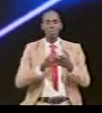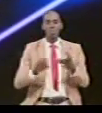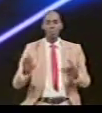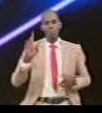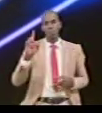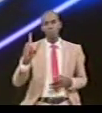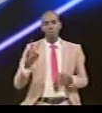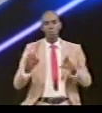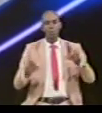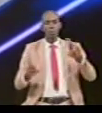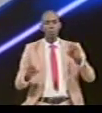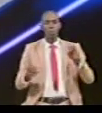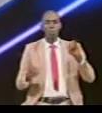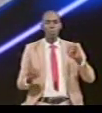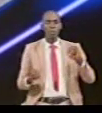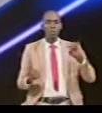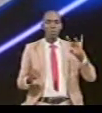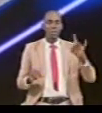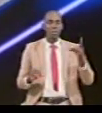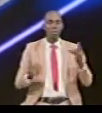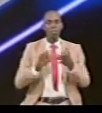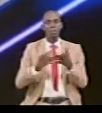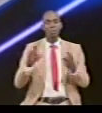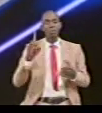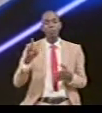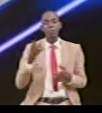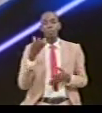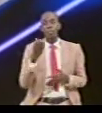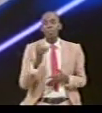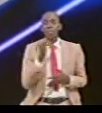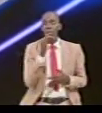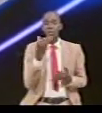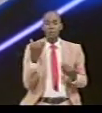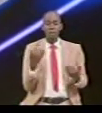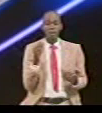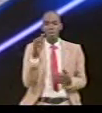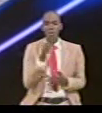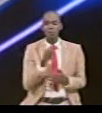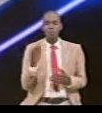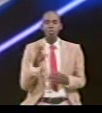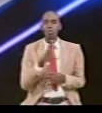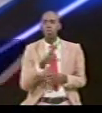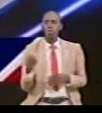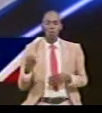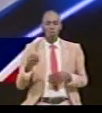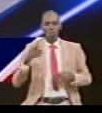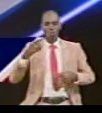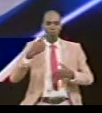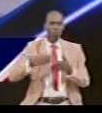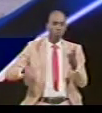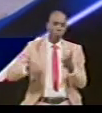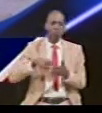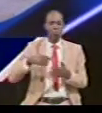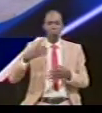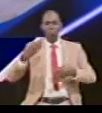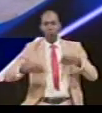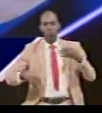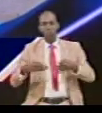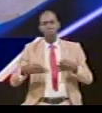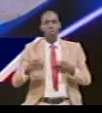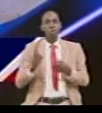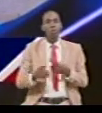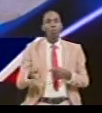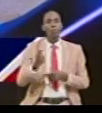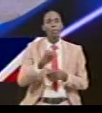1. In Romans chapter 8, verse 1, there is therefore now no condemnation to them which are